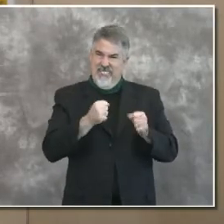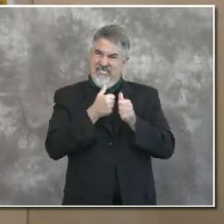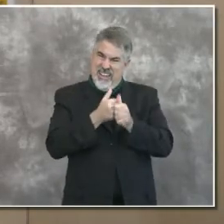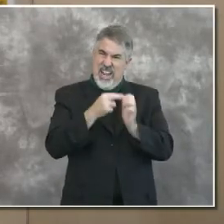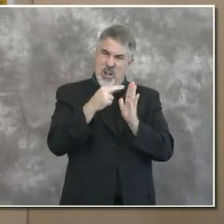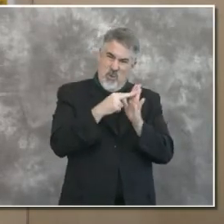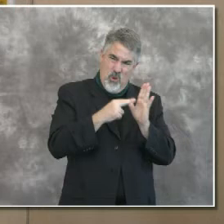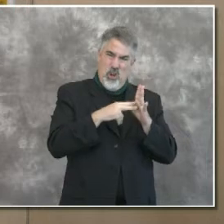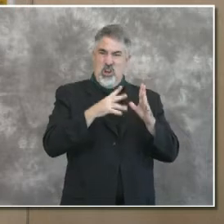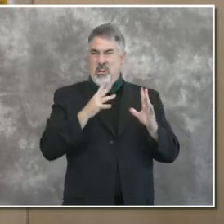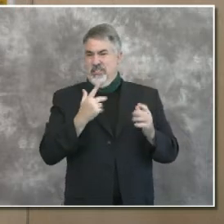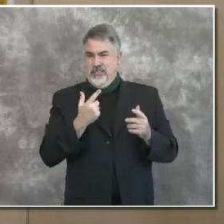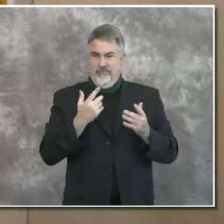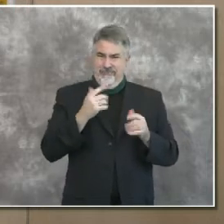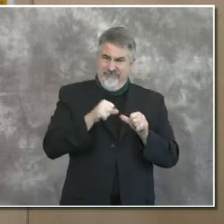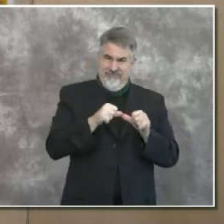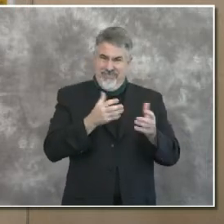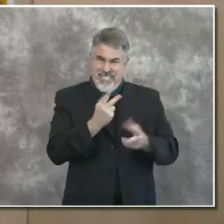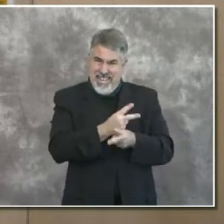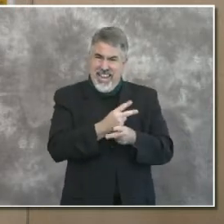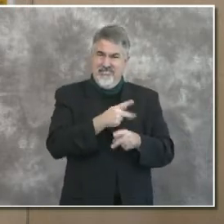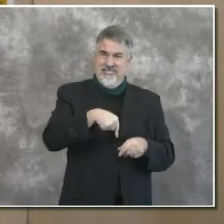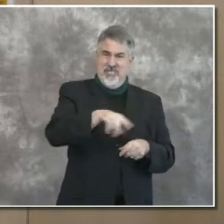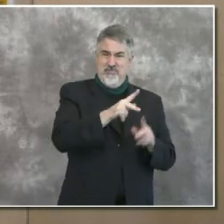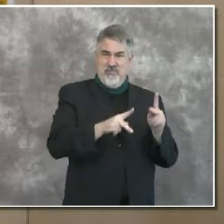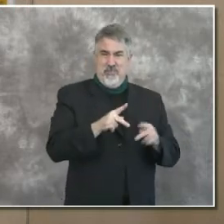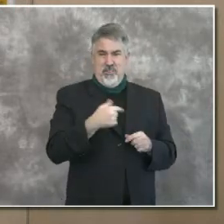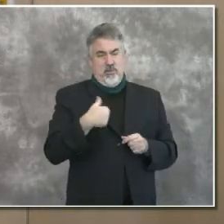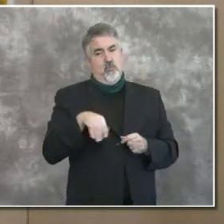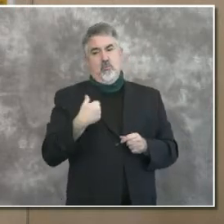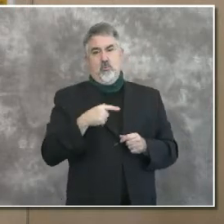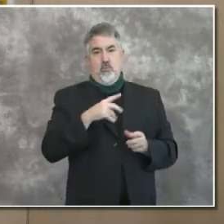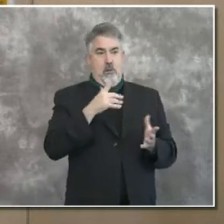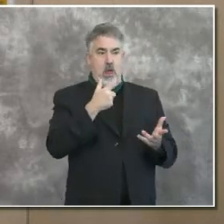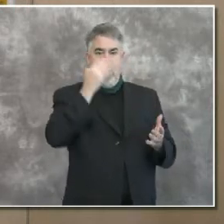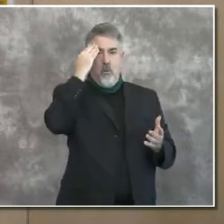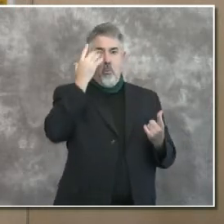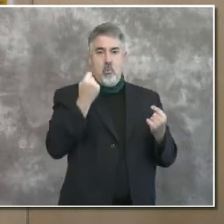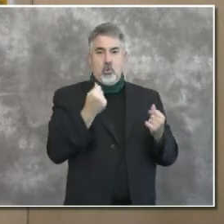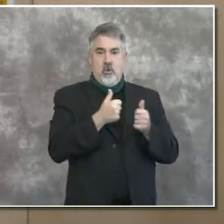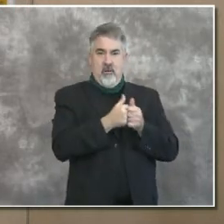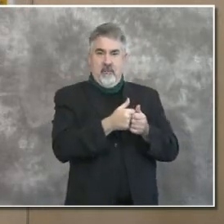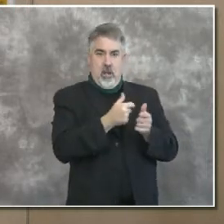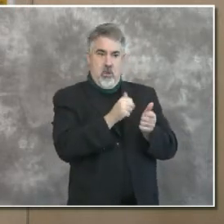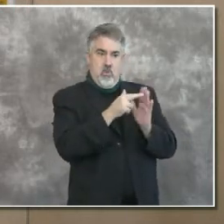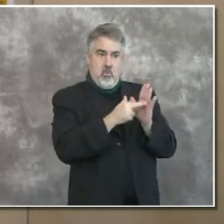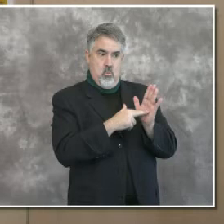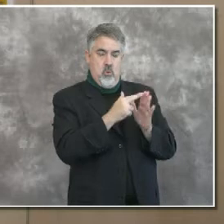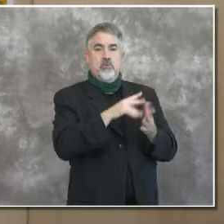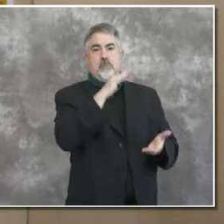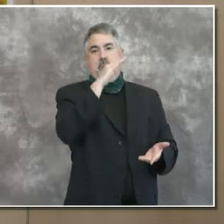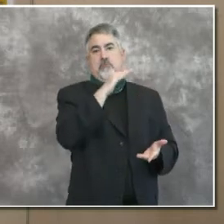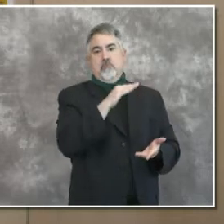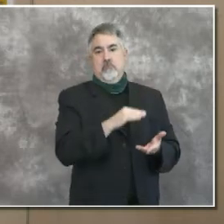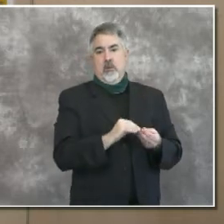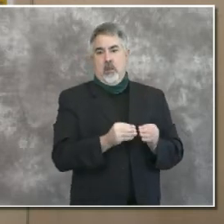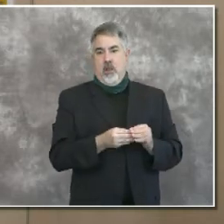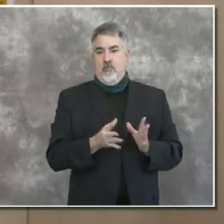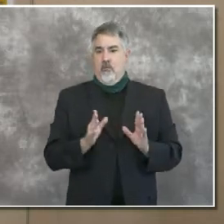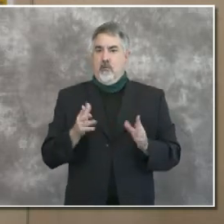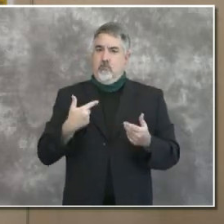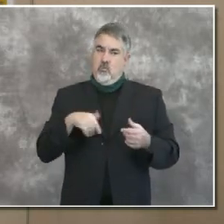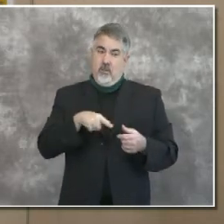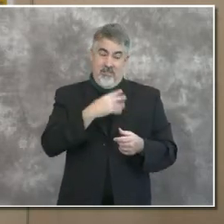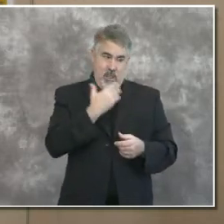helps to further decrease the spread of COVID-19. Everyone is making a tremendous effort and sacrifice, so I really want